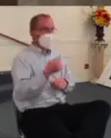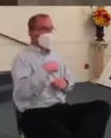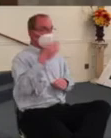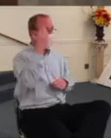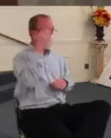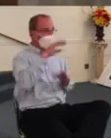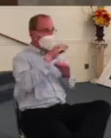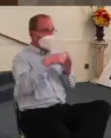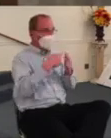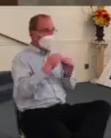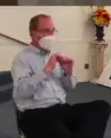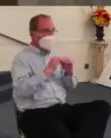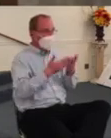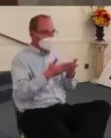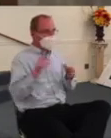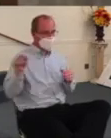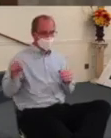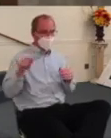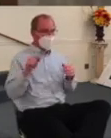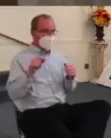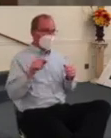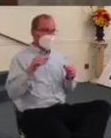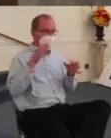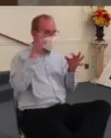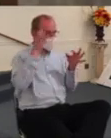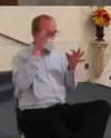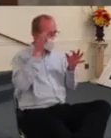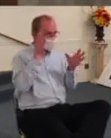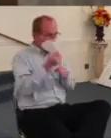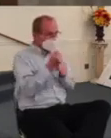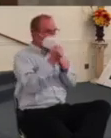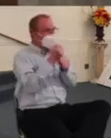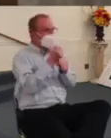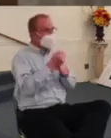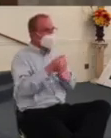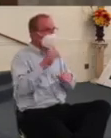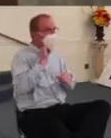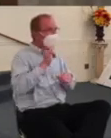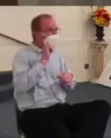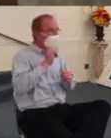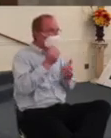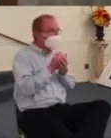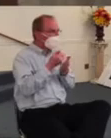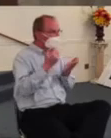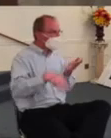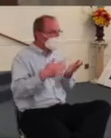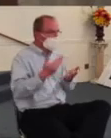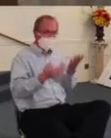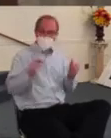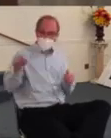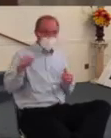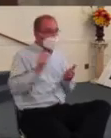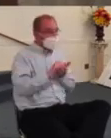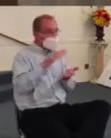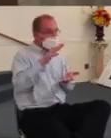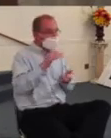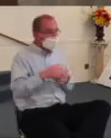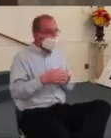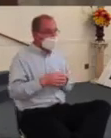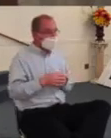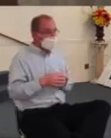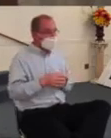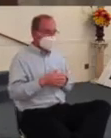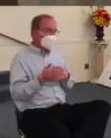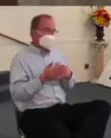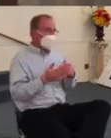this ointment that was so expensive. Maybe she was a wealthy woman. It didn't really matter to Jesus. He didn't say